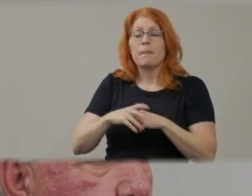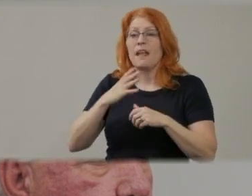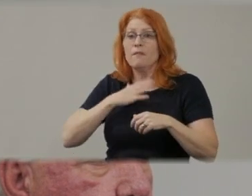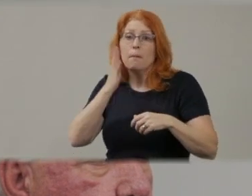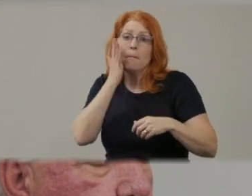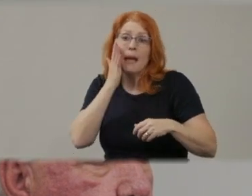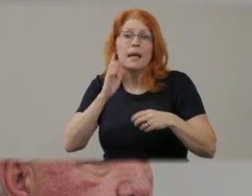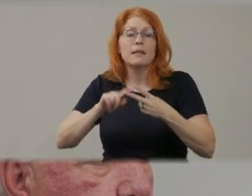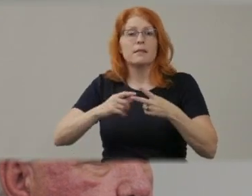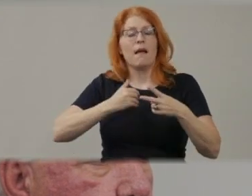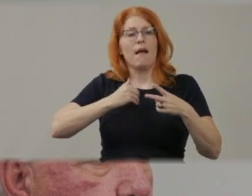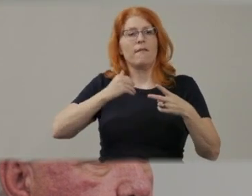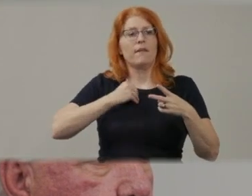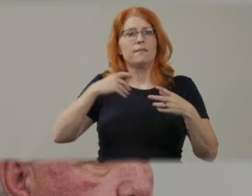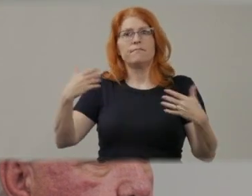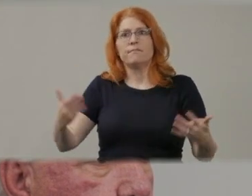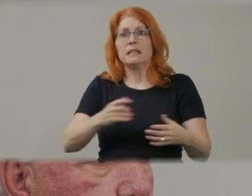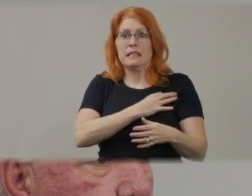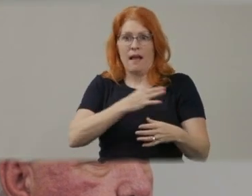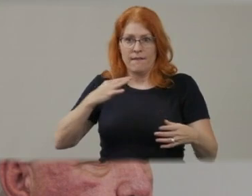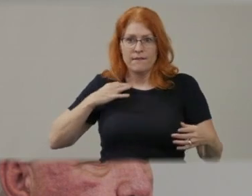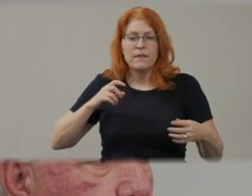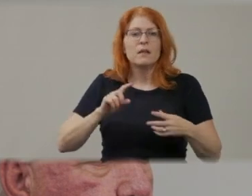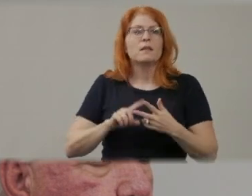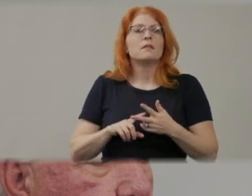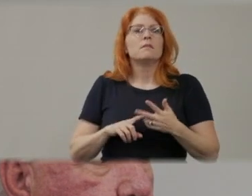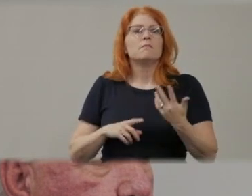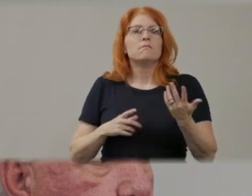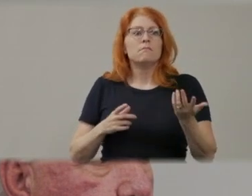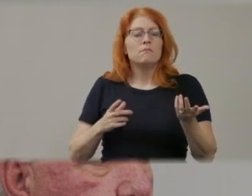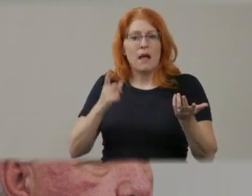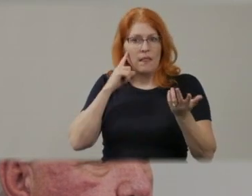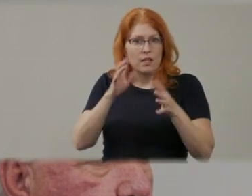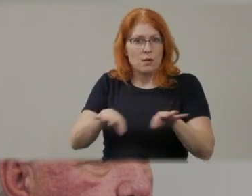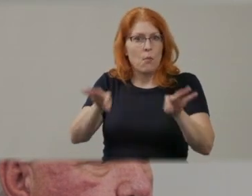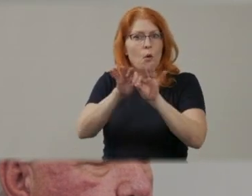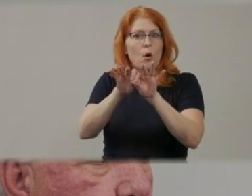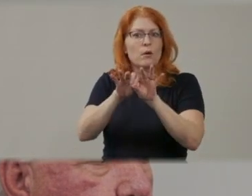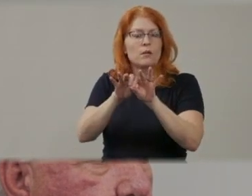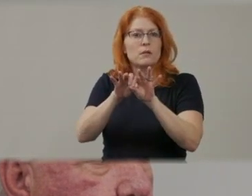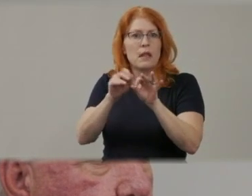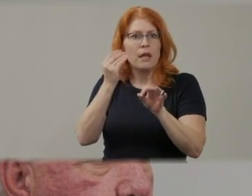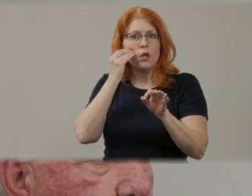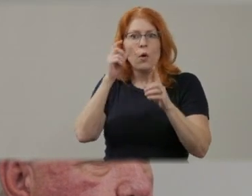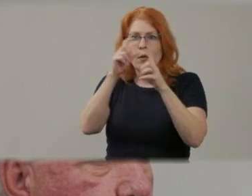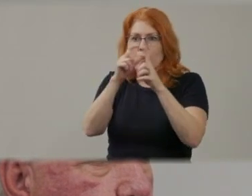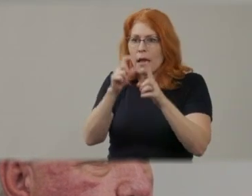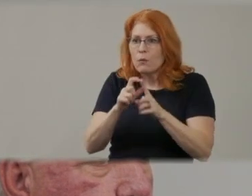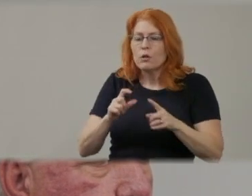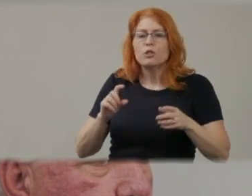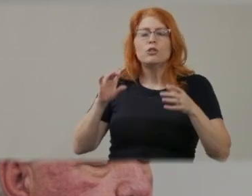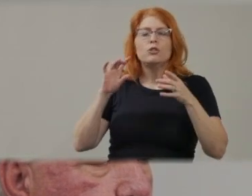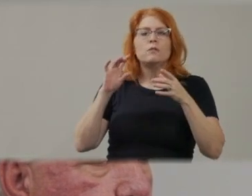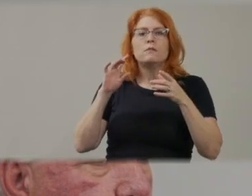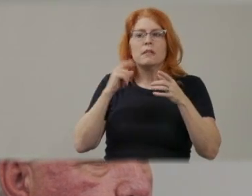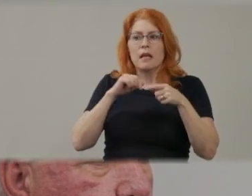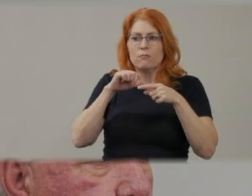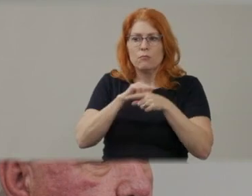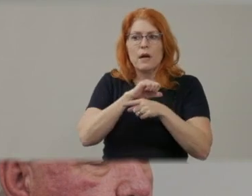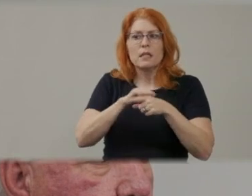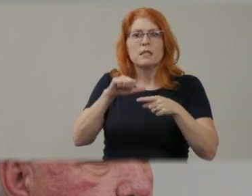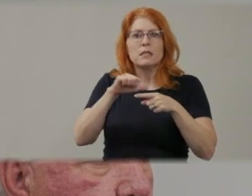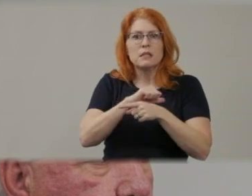they have staff, so I think it's important that they know the language and can